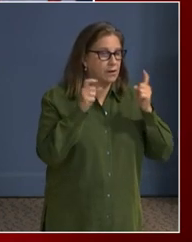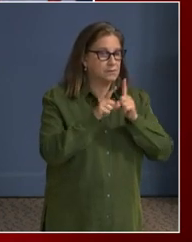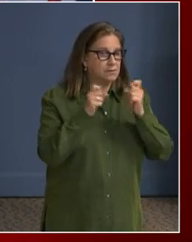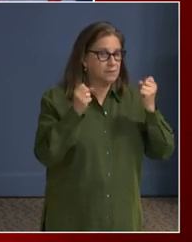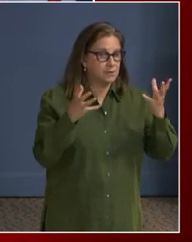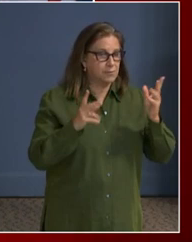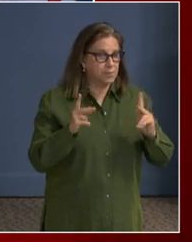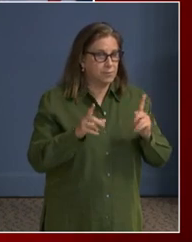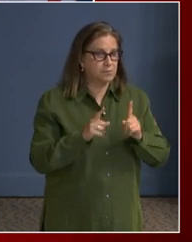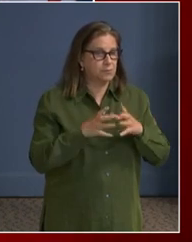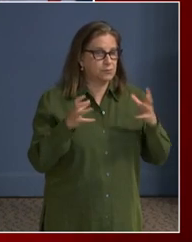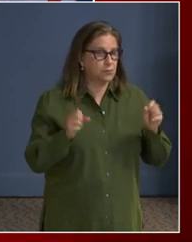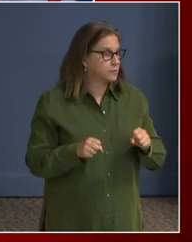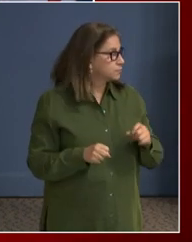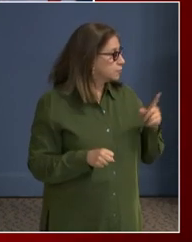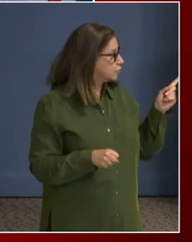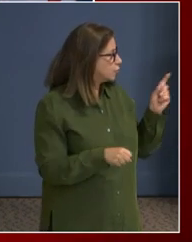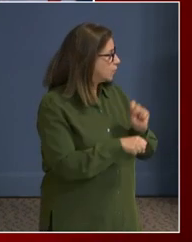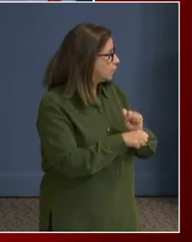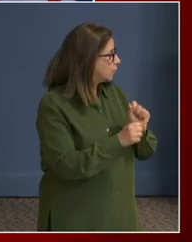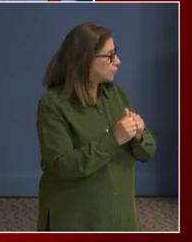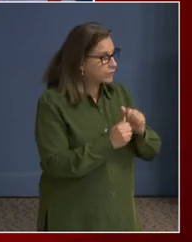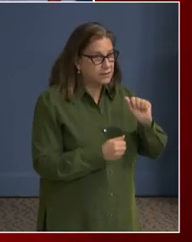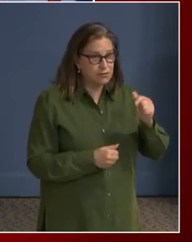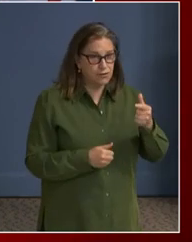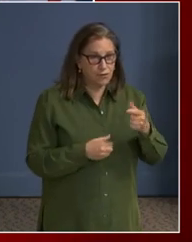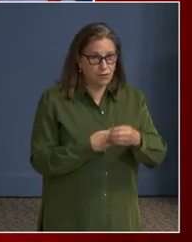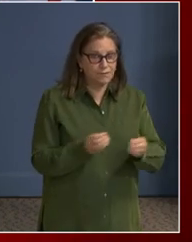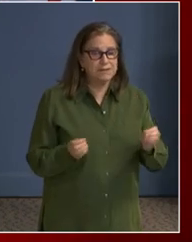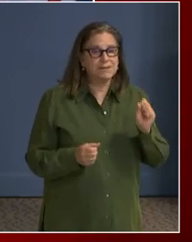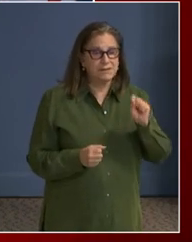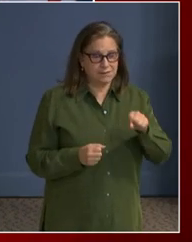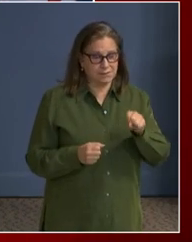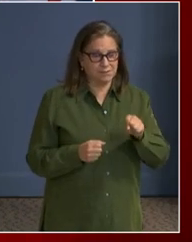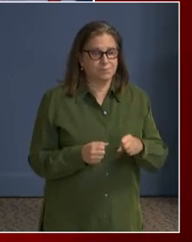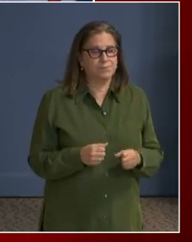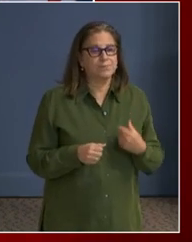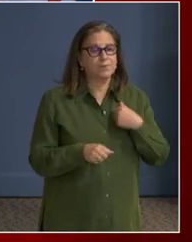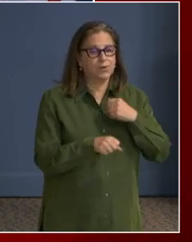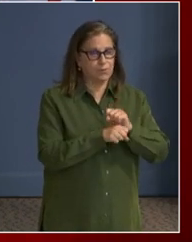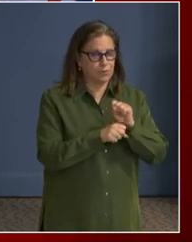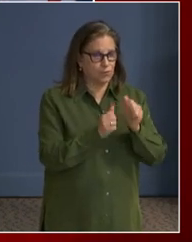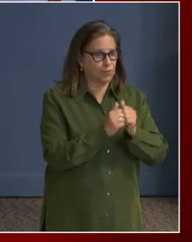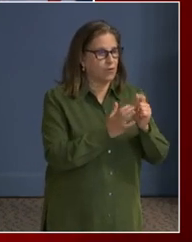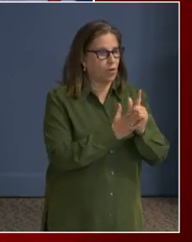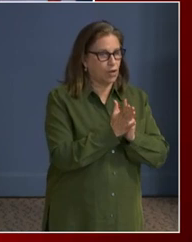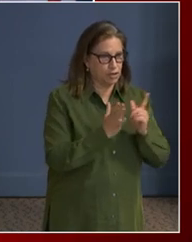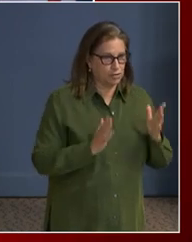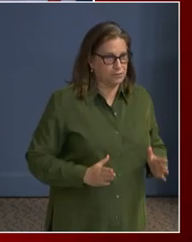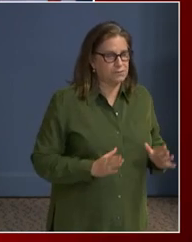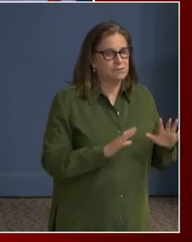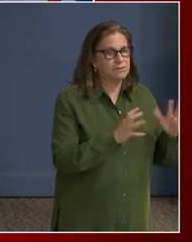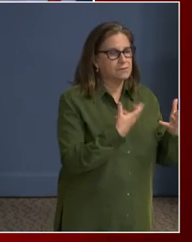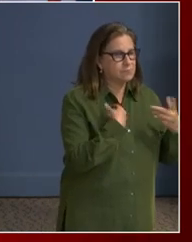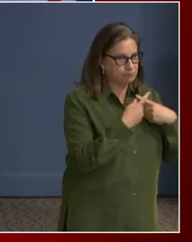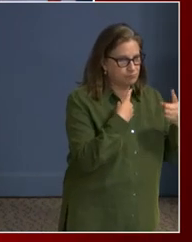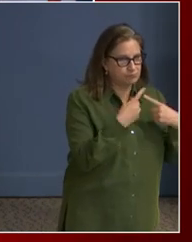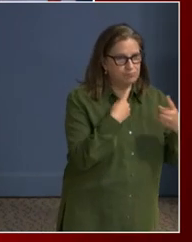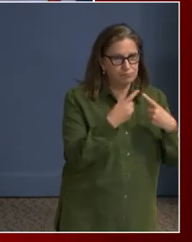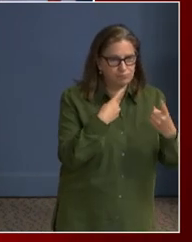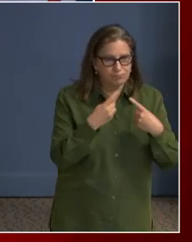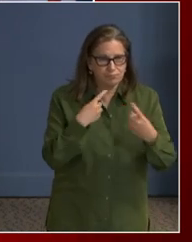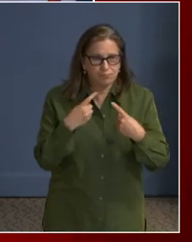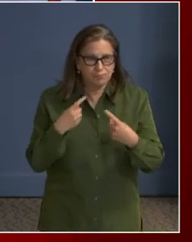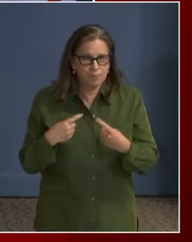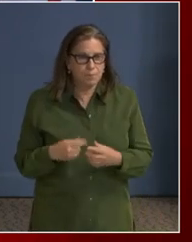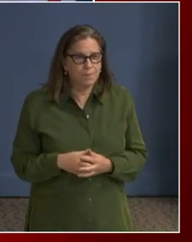General? Yes, we do. Yes, we do. We have conversations. We have communities that's at odds. We have triage meetings. We